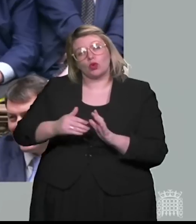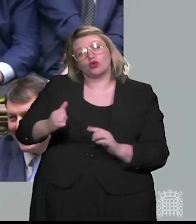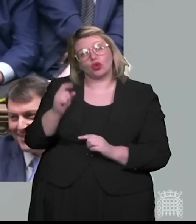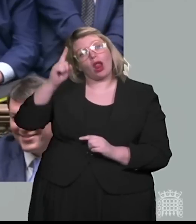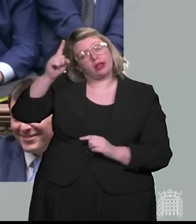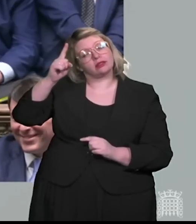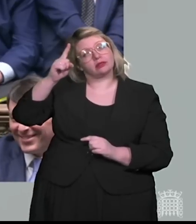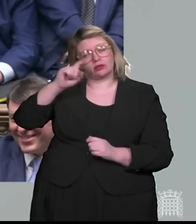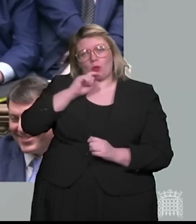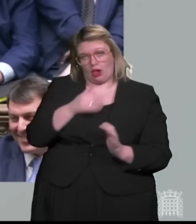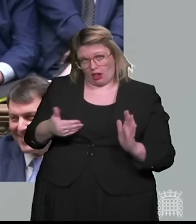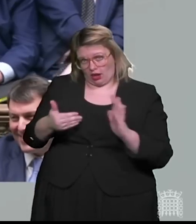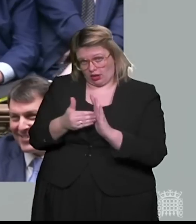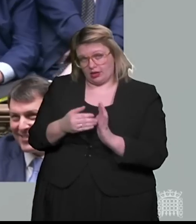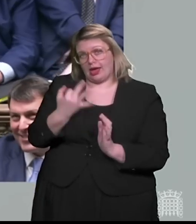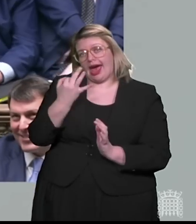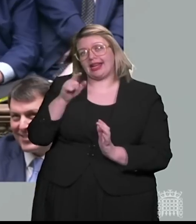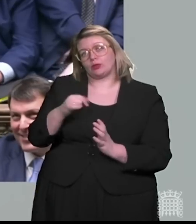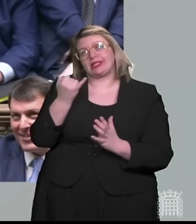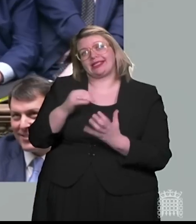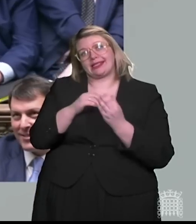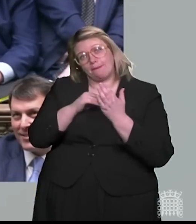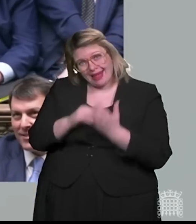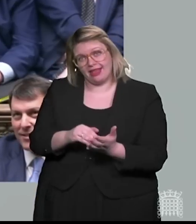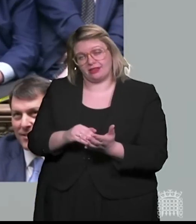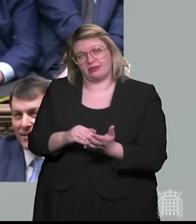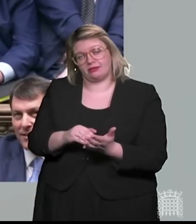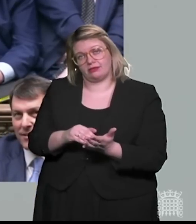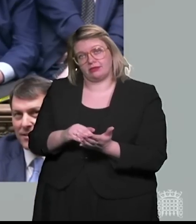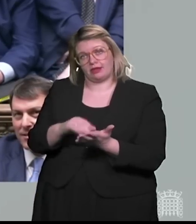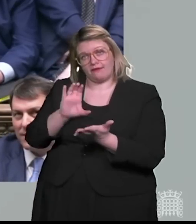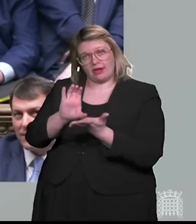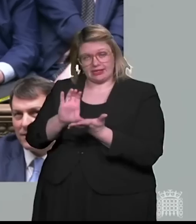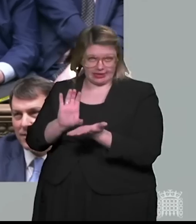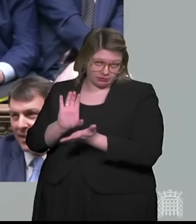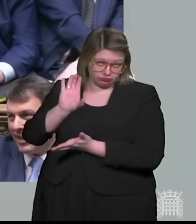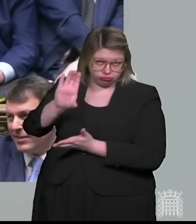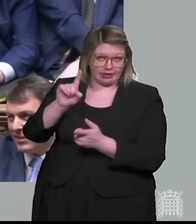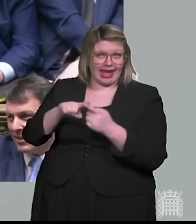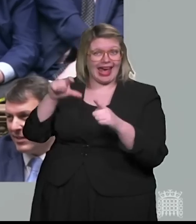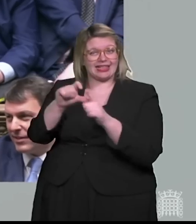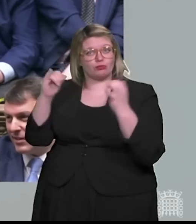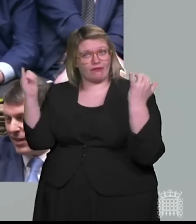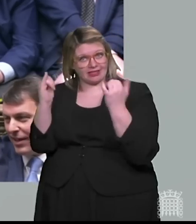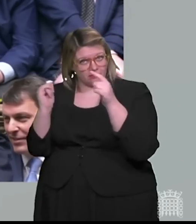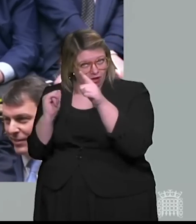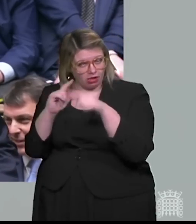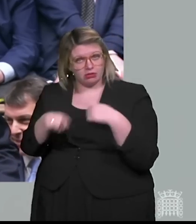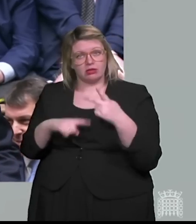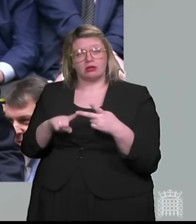I can announce up to £8.6 million of targeted funding for the Edinburgh Festivals, as